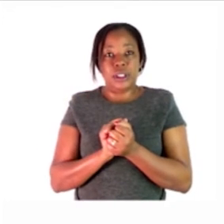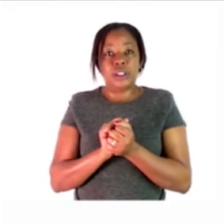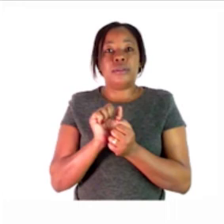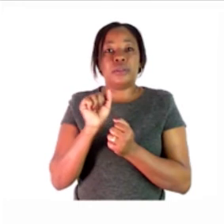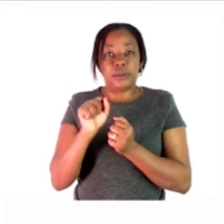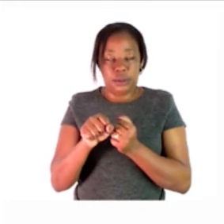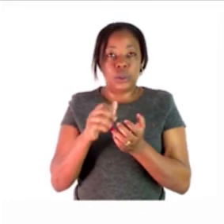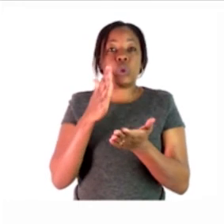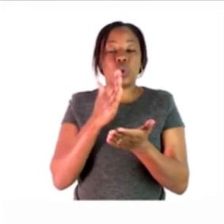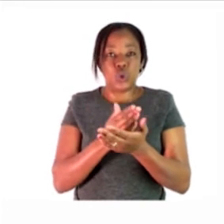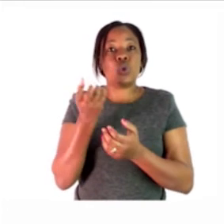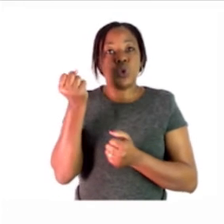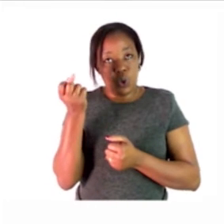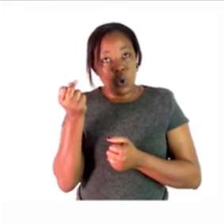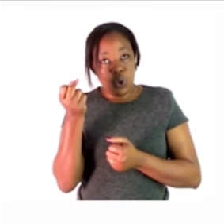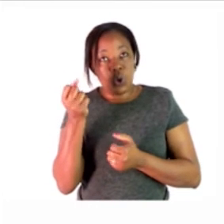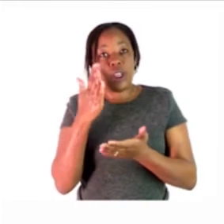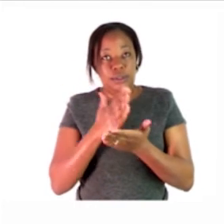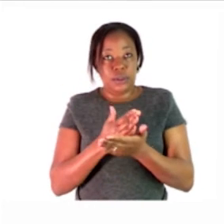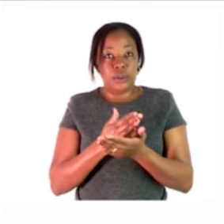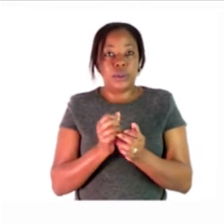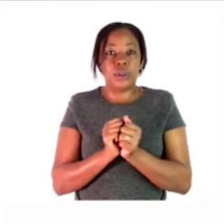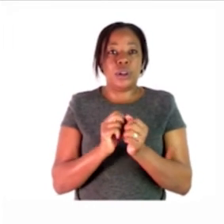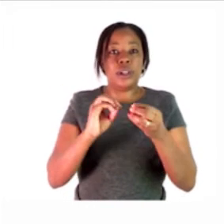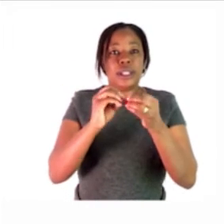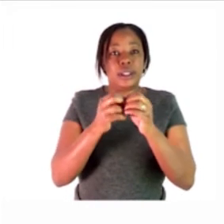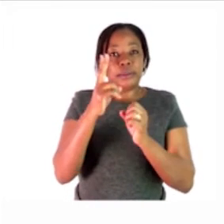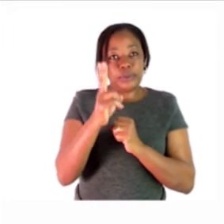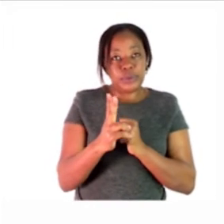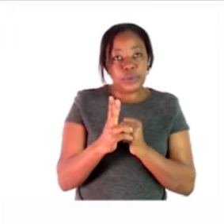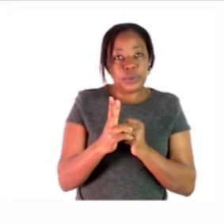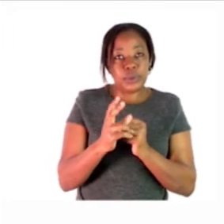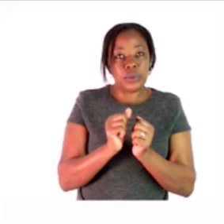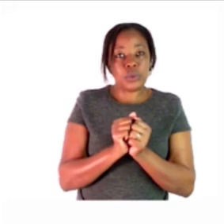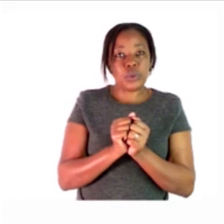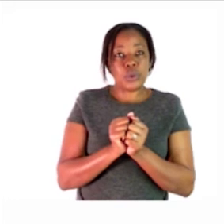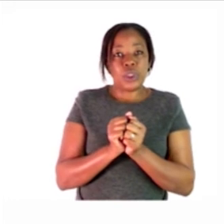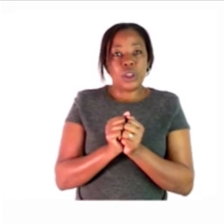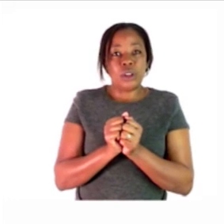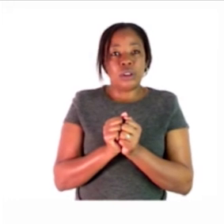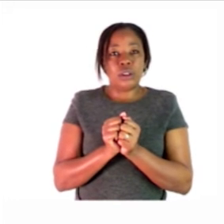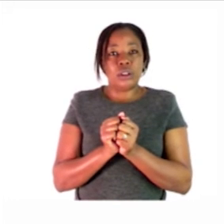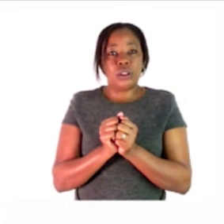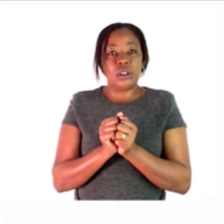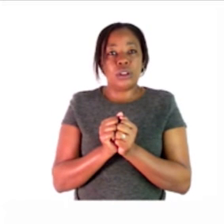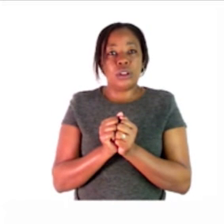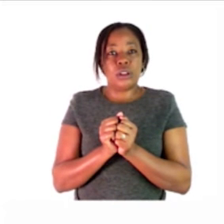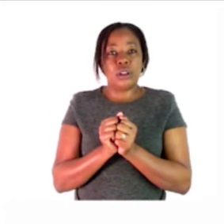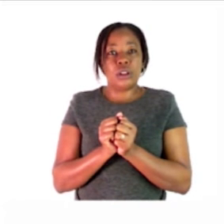don't need some or any flour. Which word am I going to circle there? Is it some or